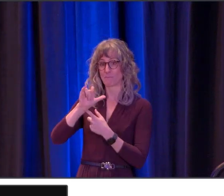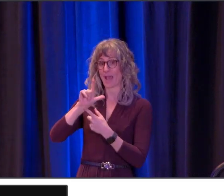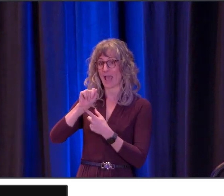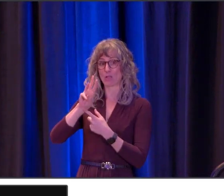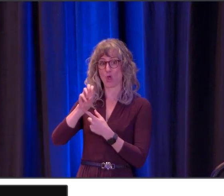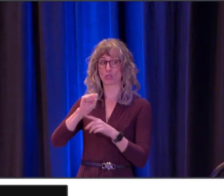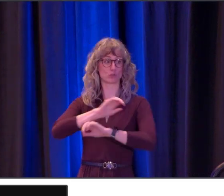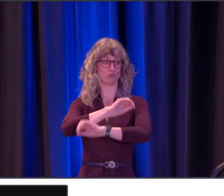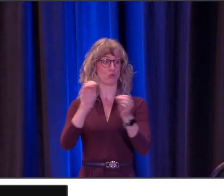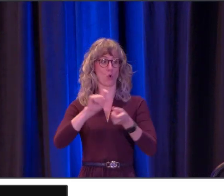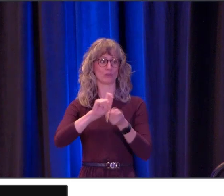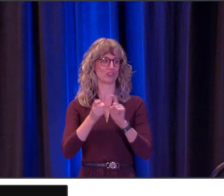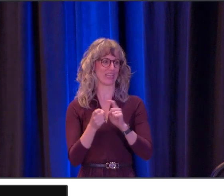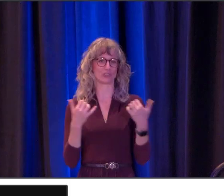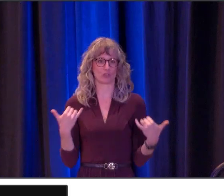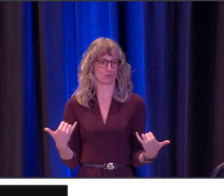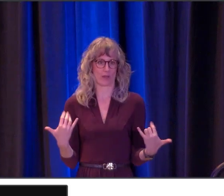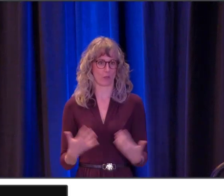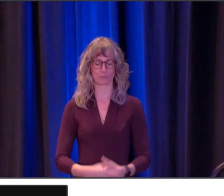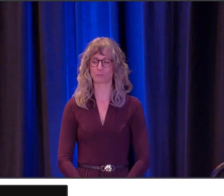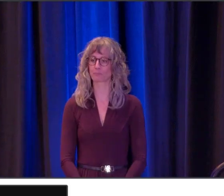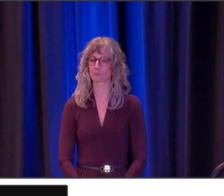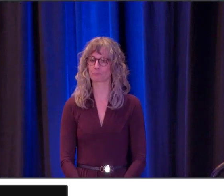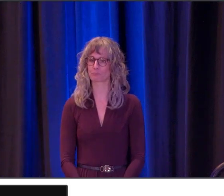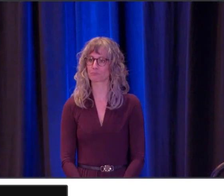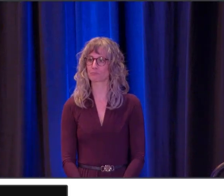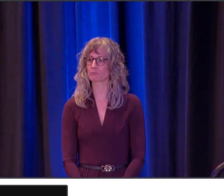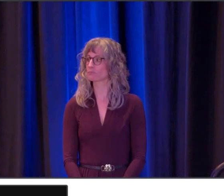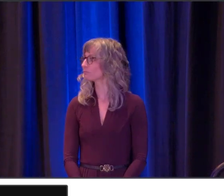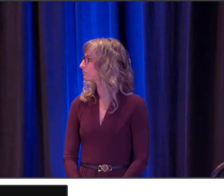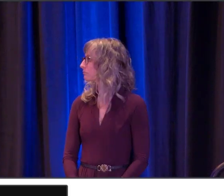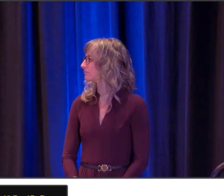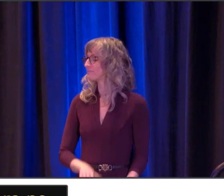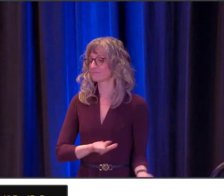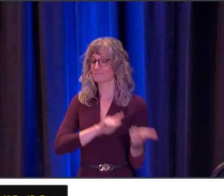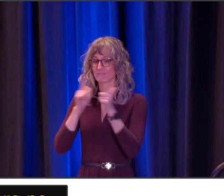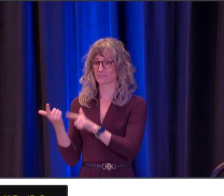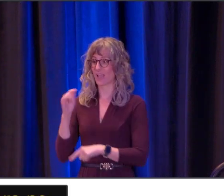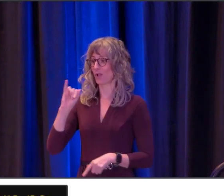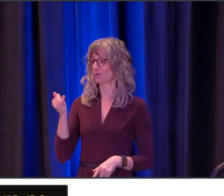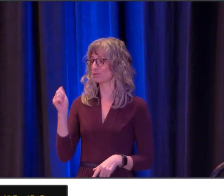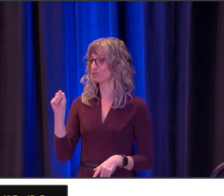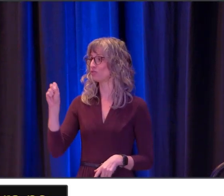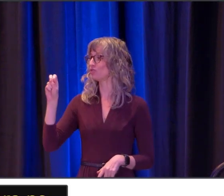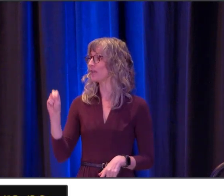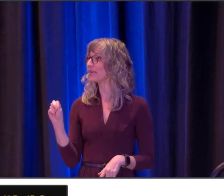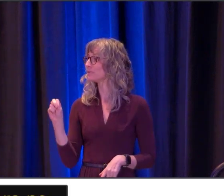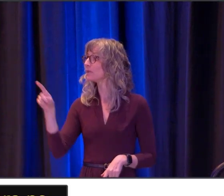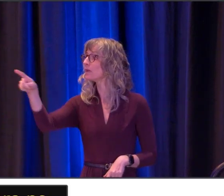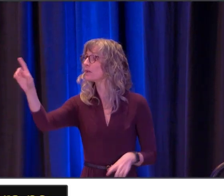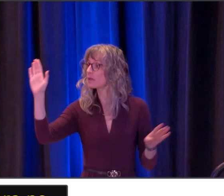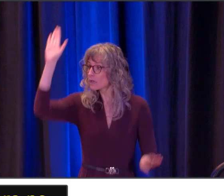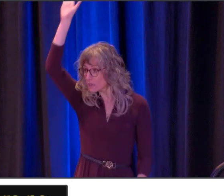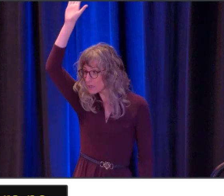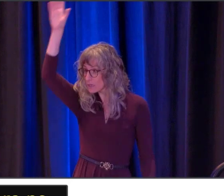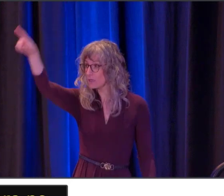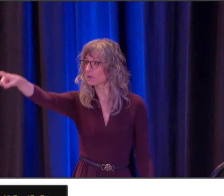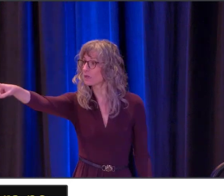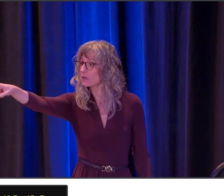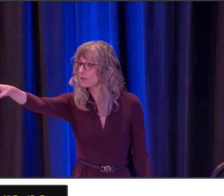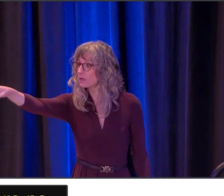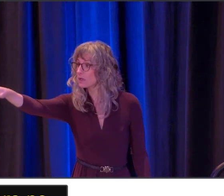this time. And I'm going to ask Jason to take us with the rest of the, yes.